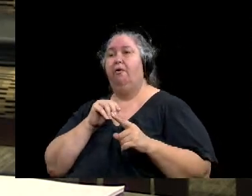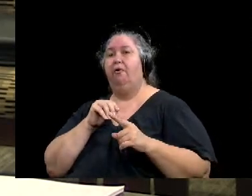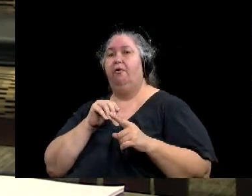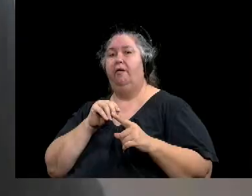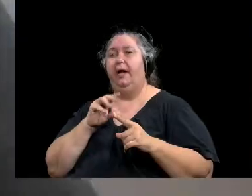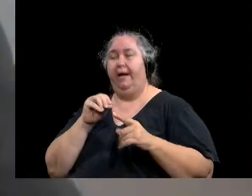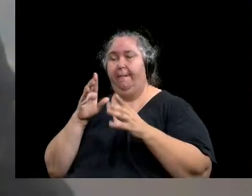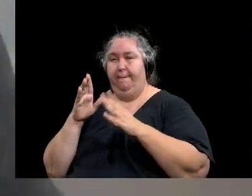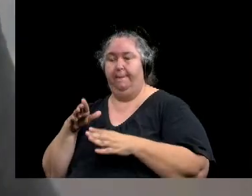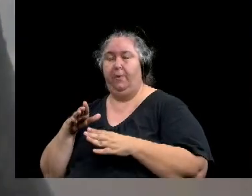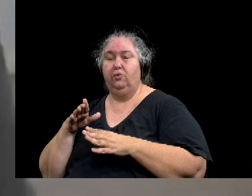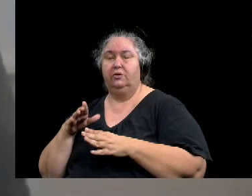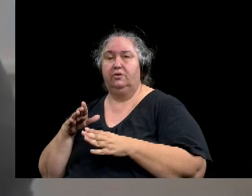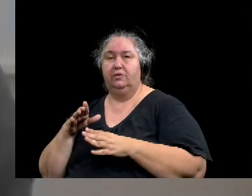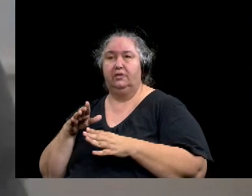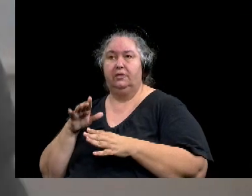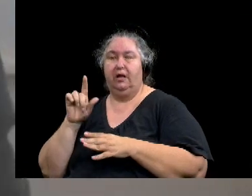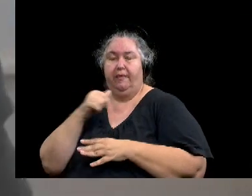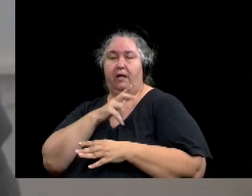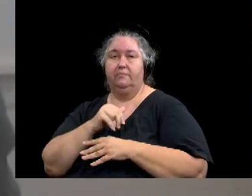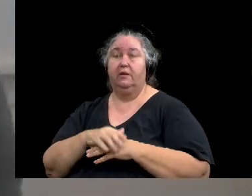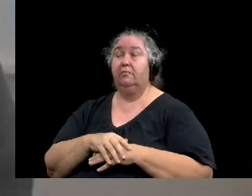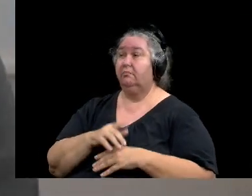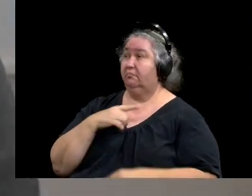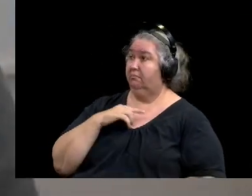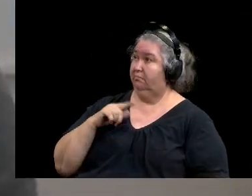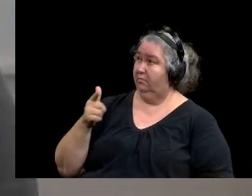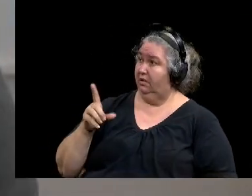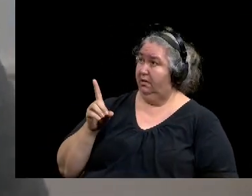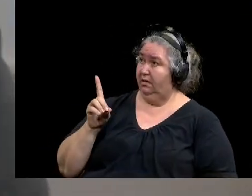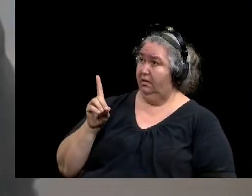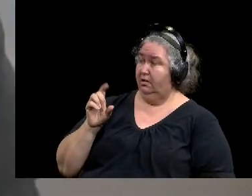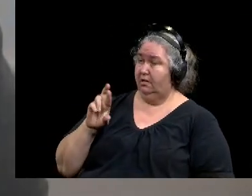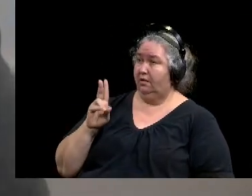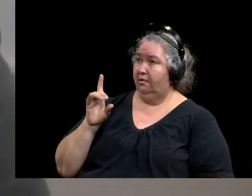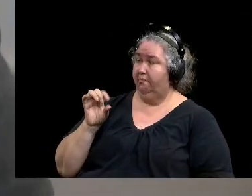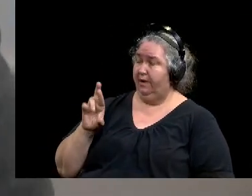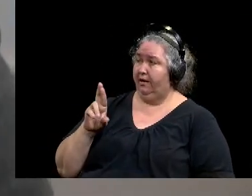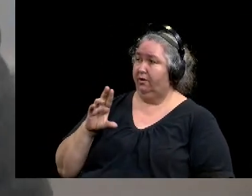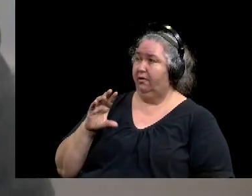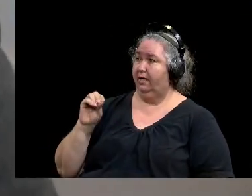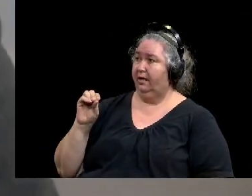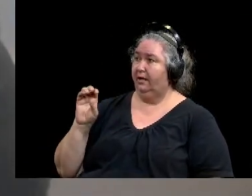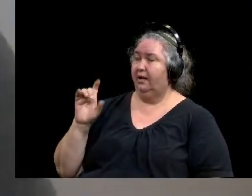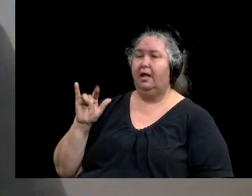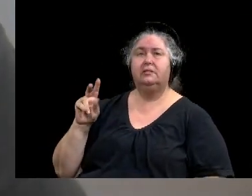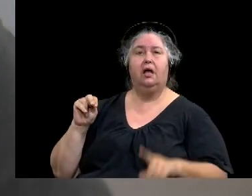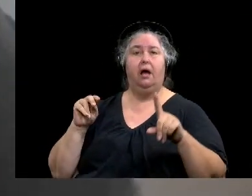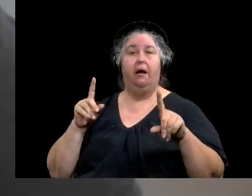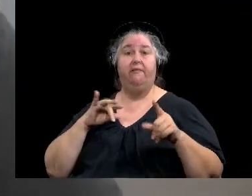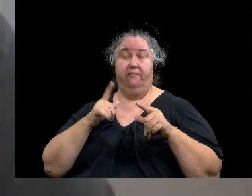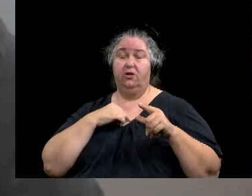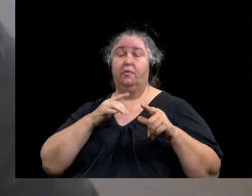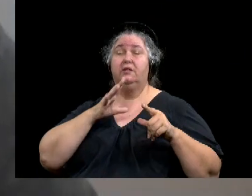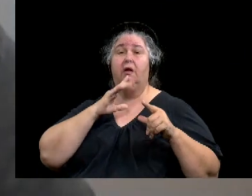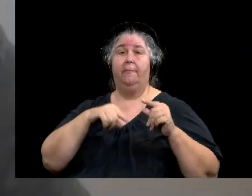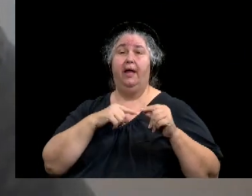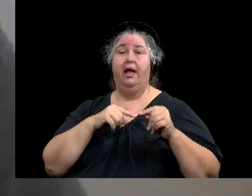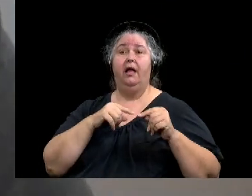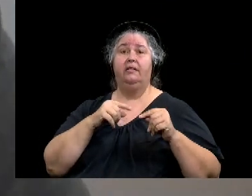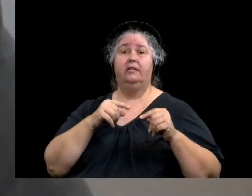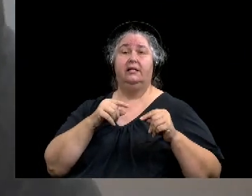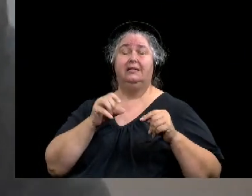I'm going to give this to Dr. Becker and Dr. Eliason, but first I did want to comment that our public health staff and emergency operations staff